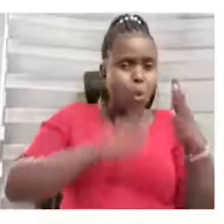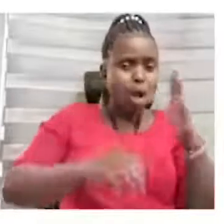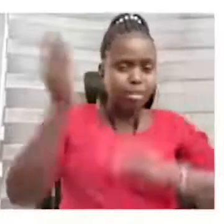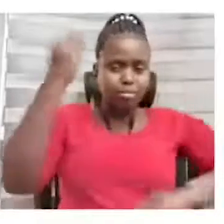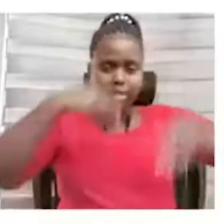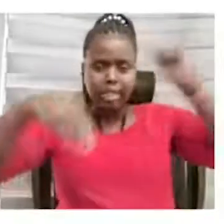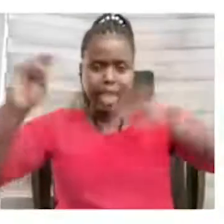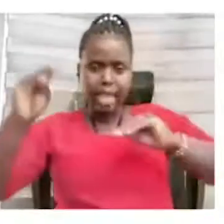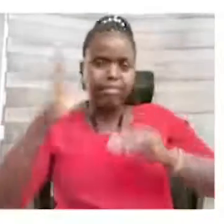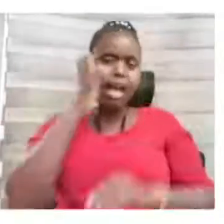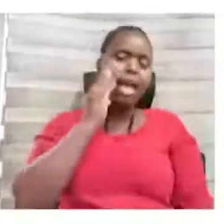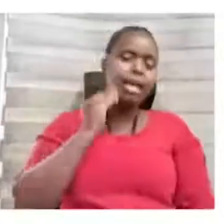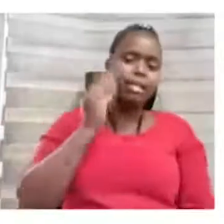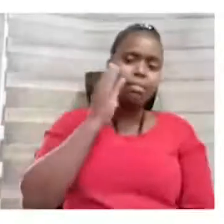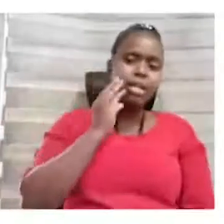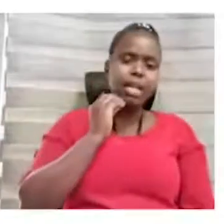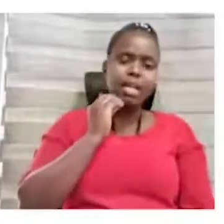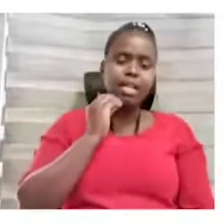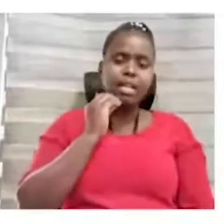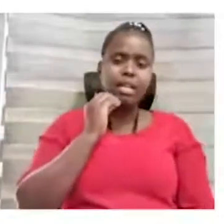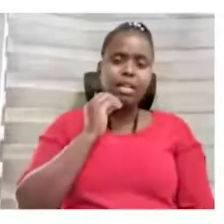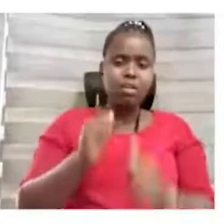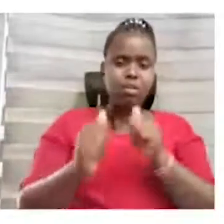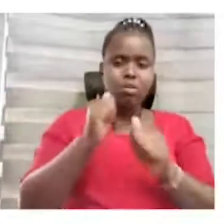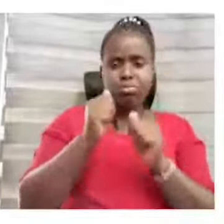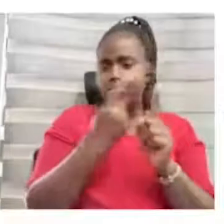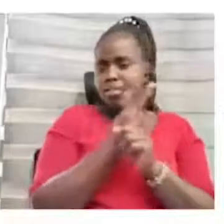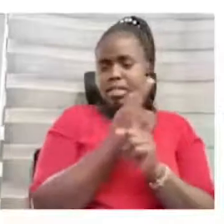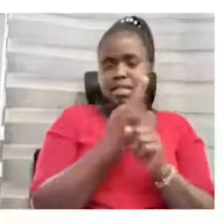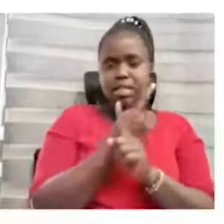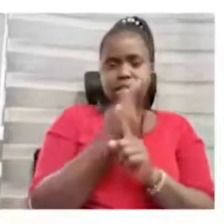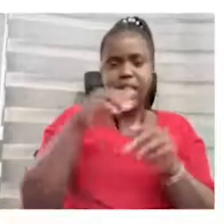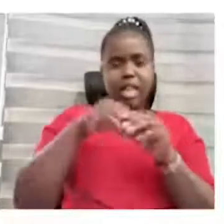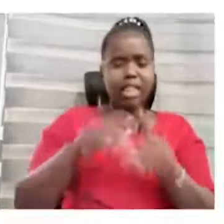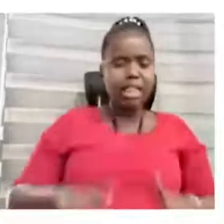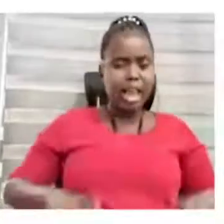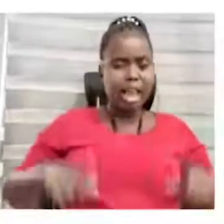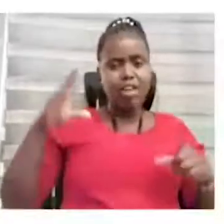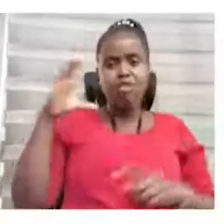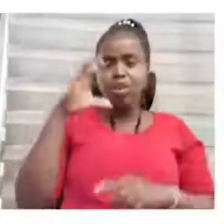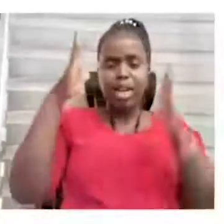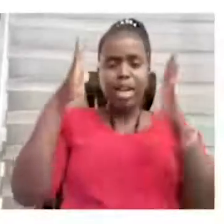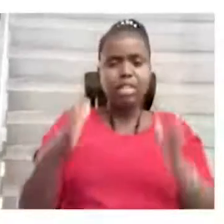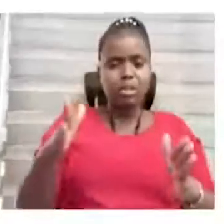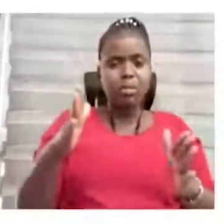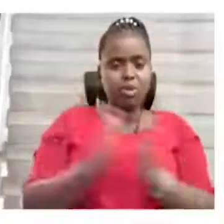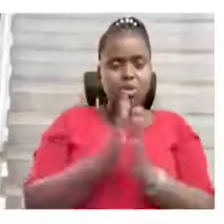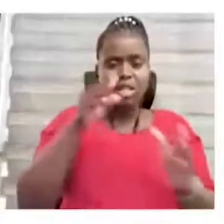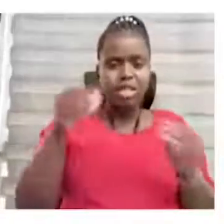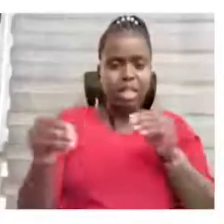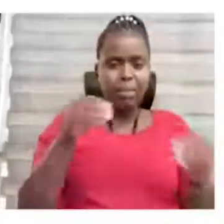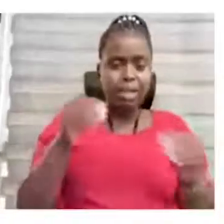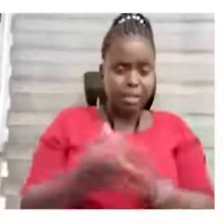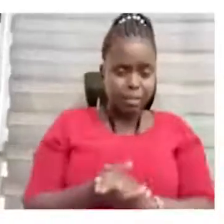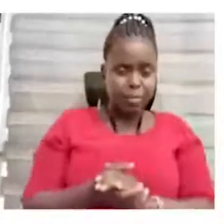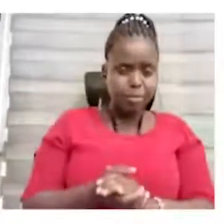experiences that makes a positive difference in the lives of customers with disabilities. And that, for